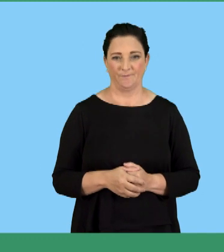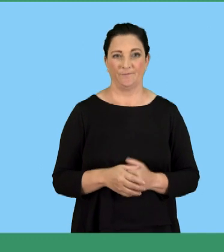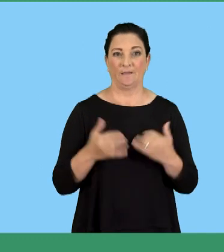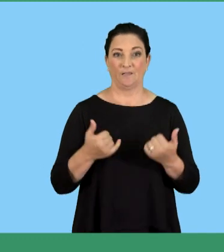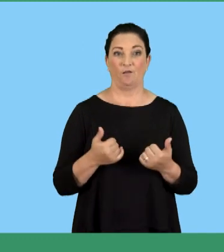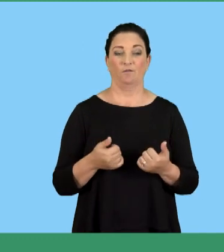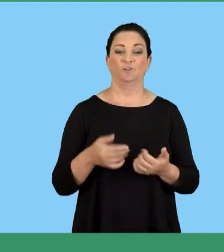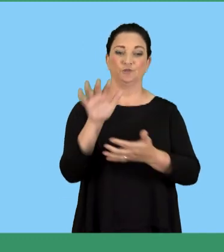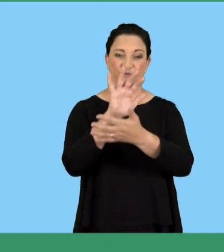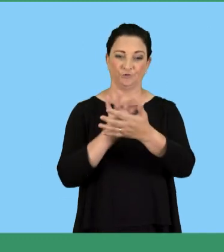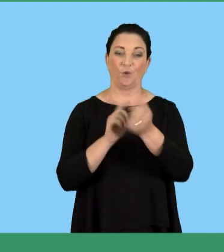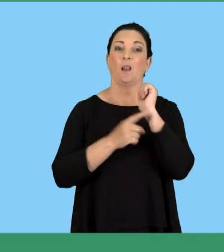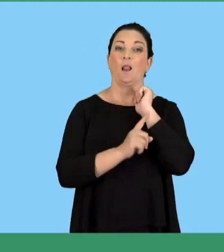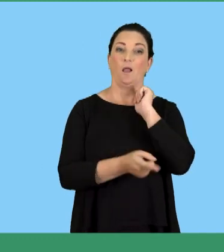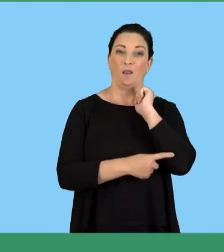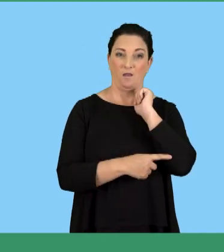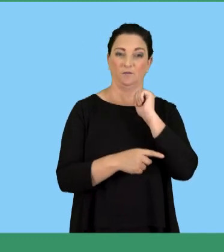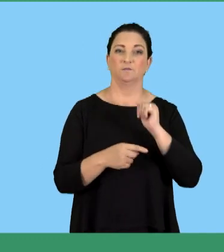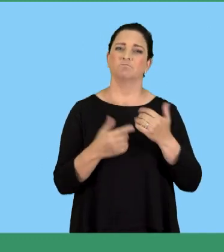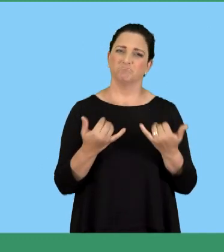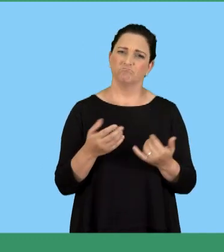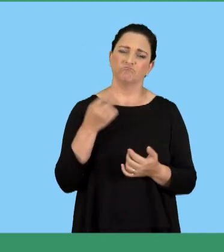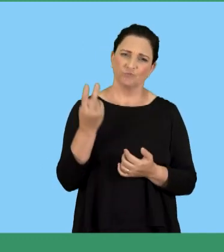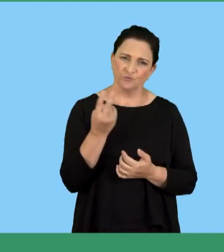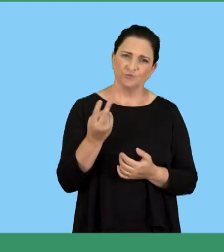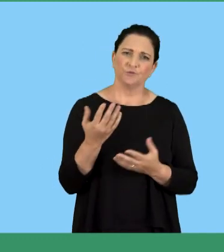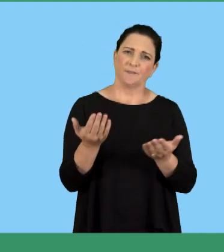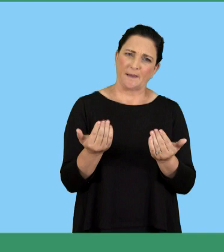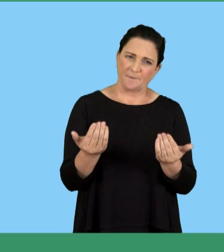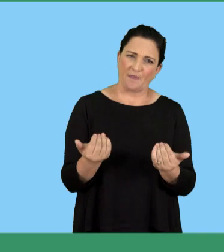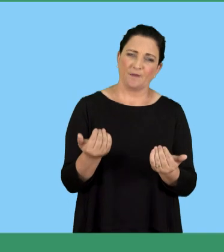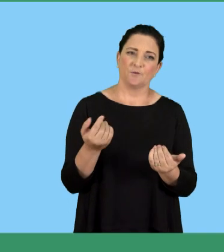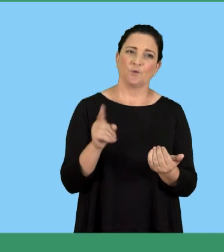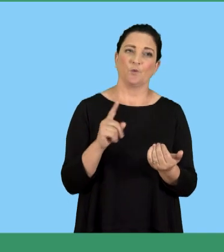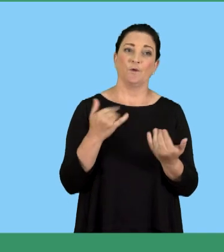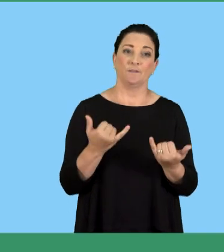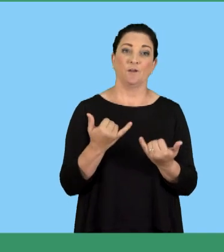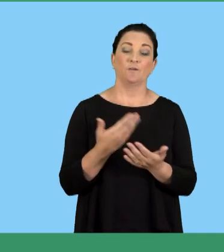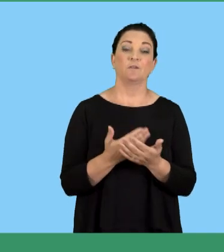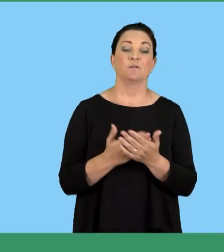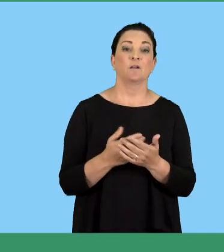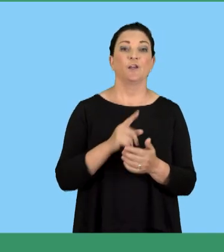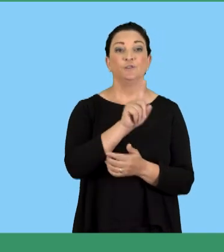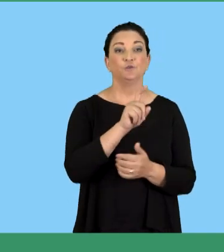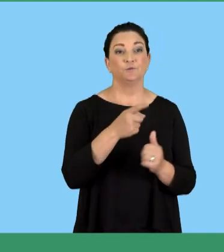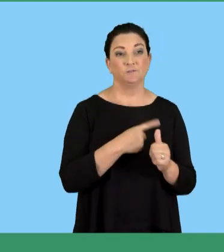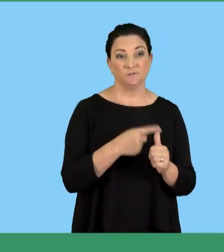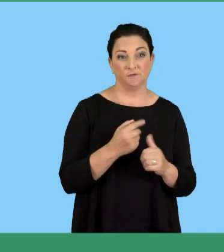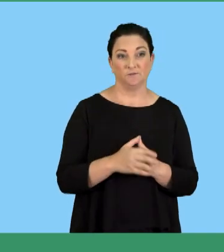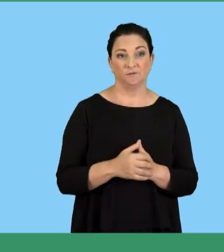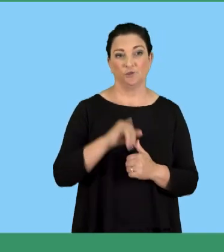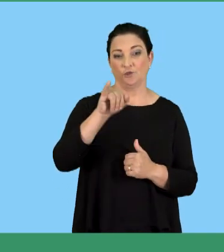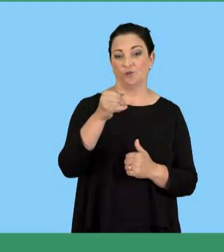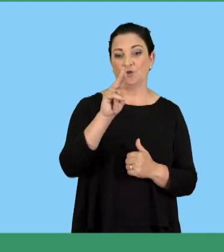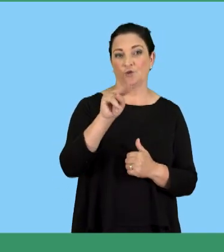into the last application question, which also expects us to read the scenario below and answer questions that follow. We have